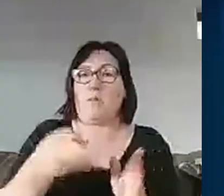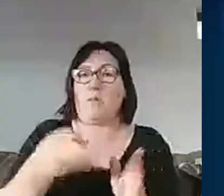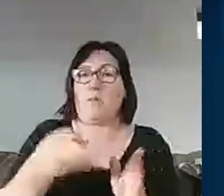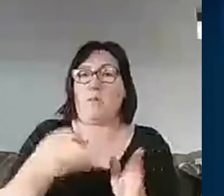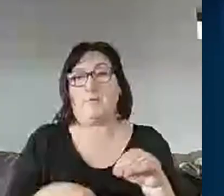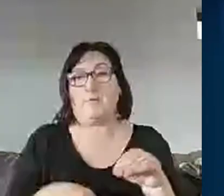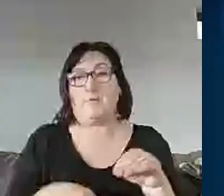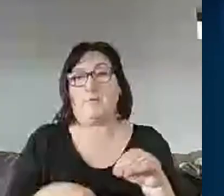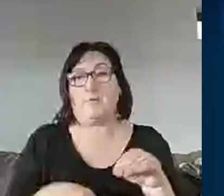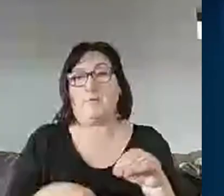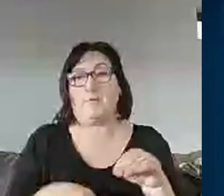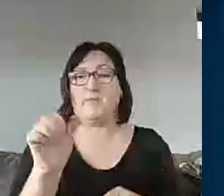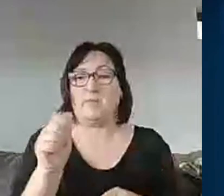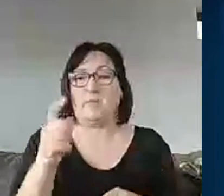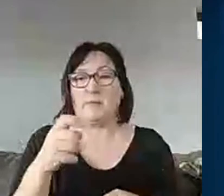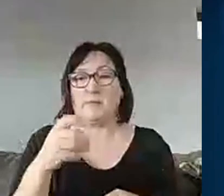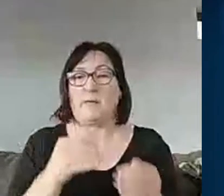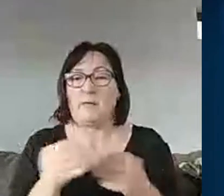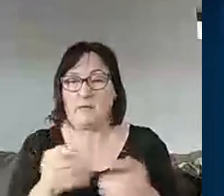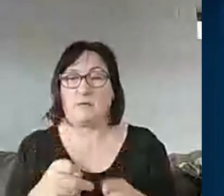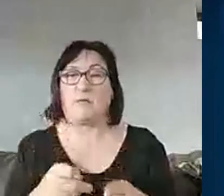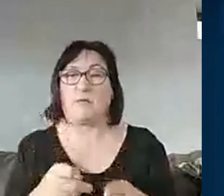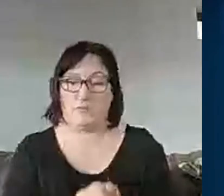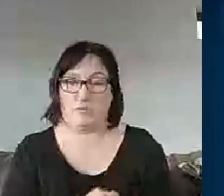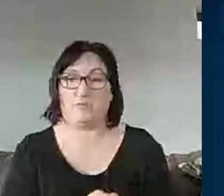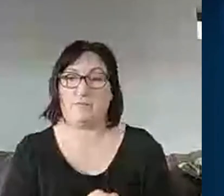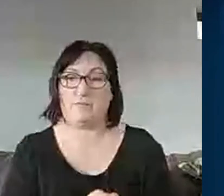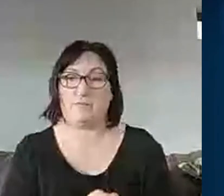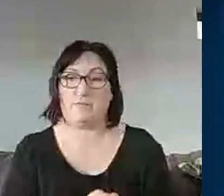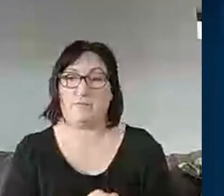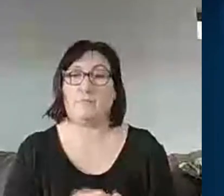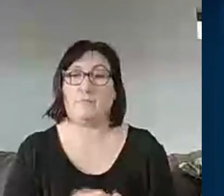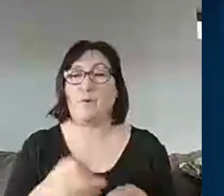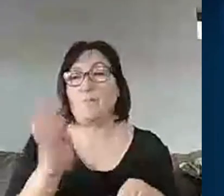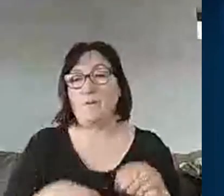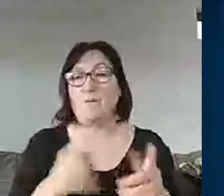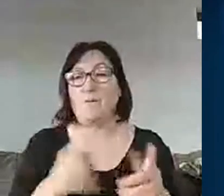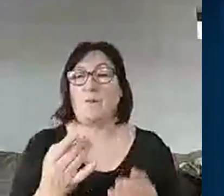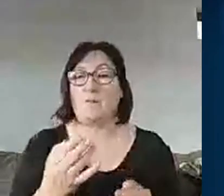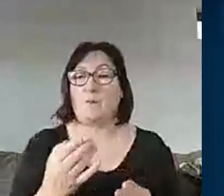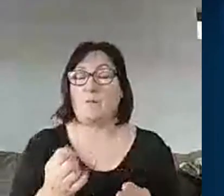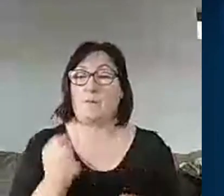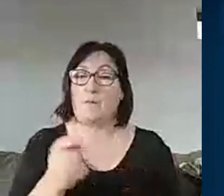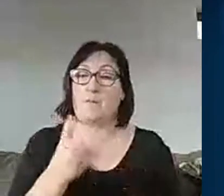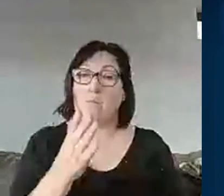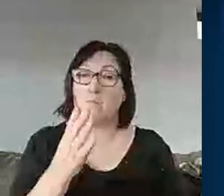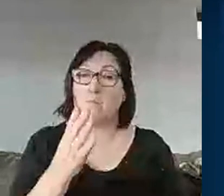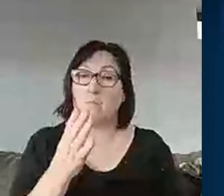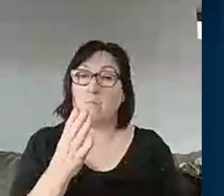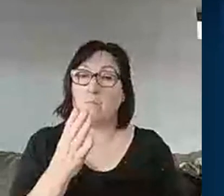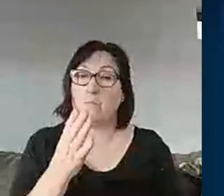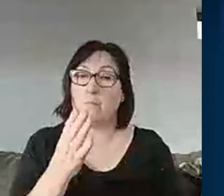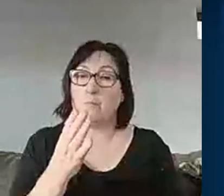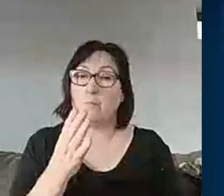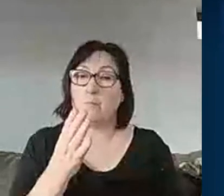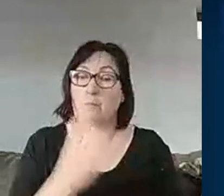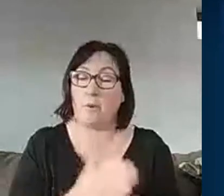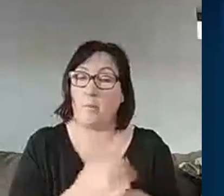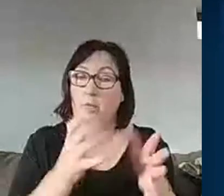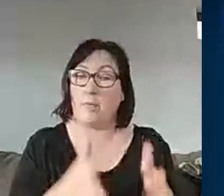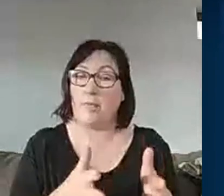Administration Act. So the penalties will also apply when an employer is believed to have displaced an